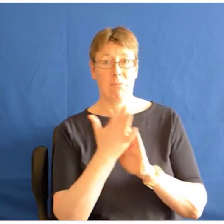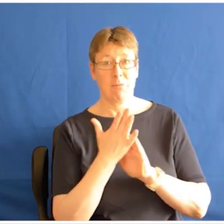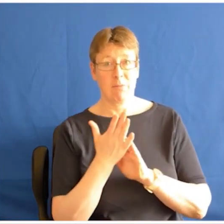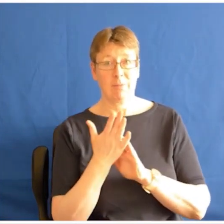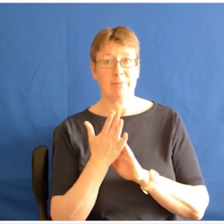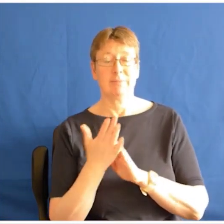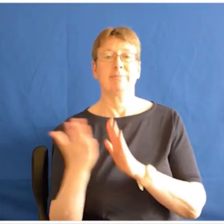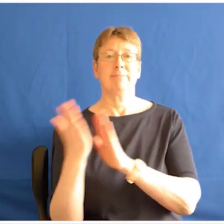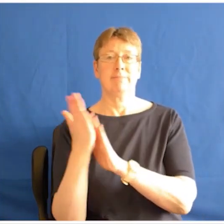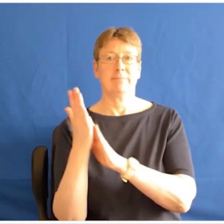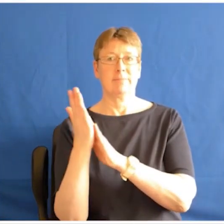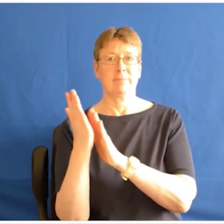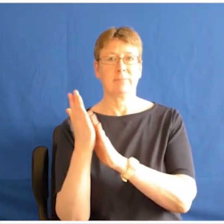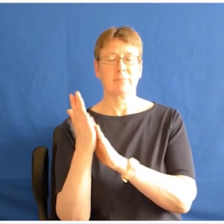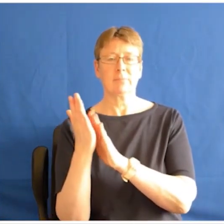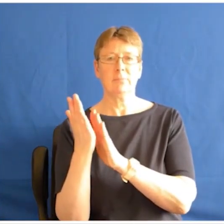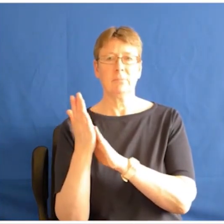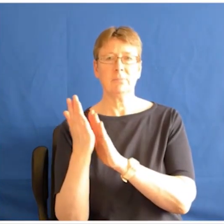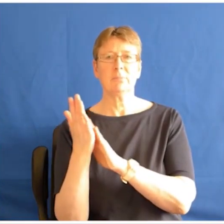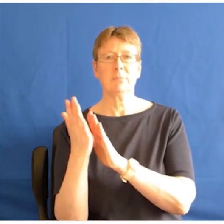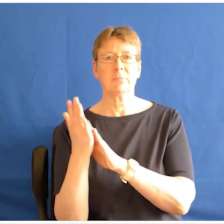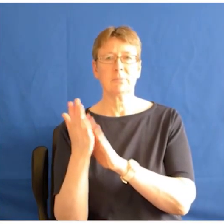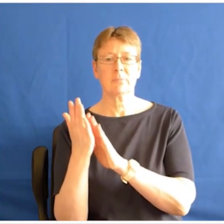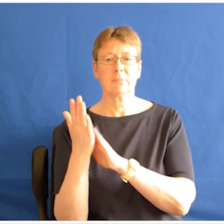these groups.